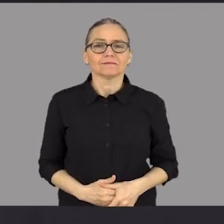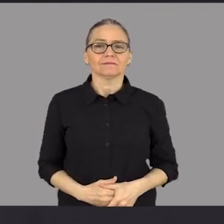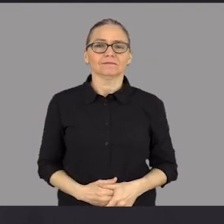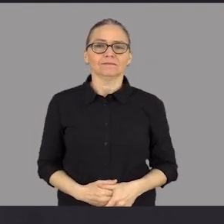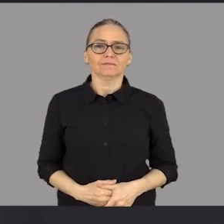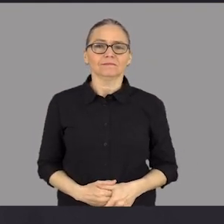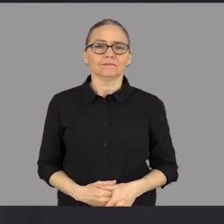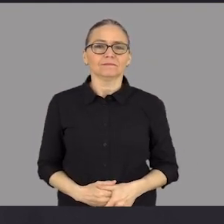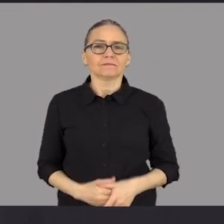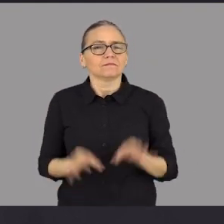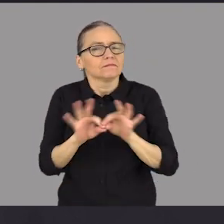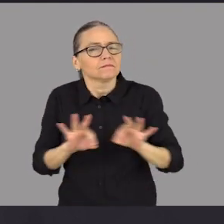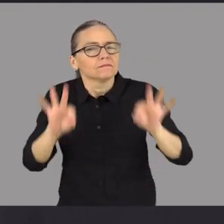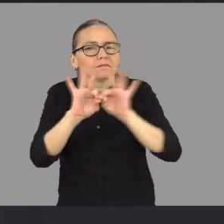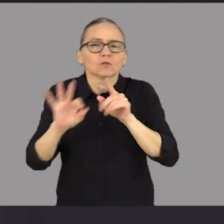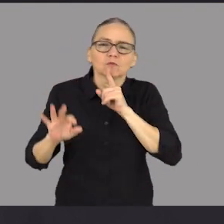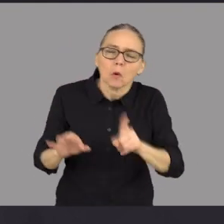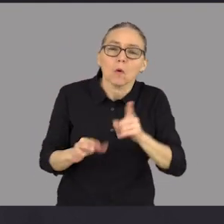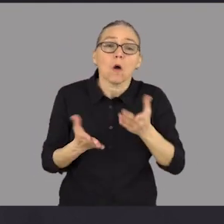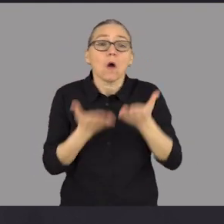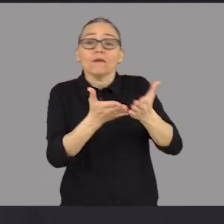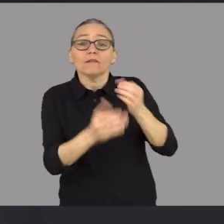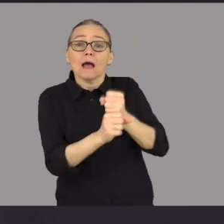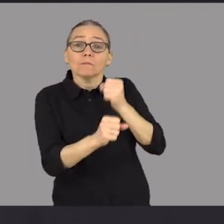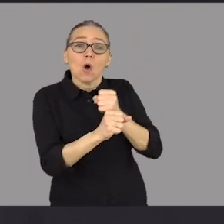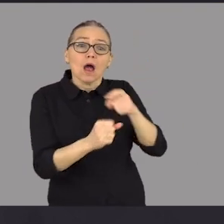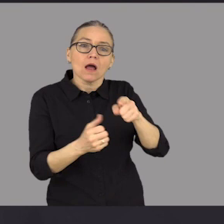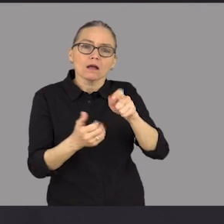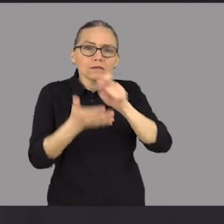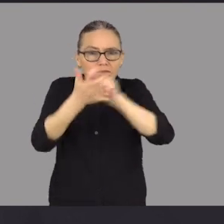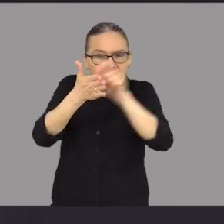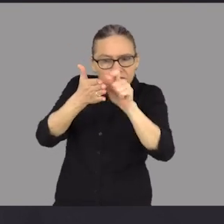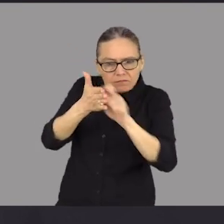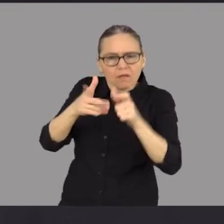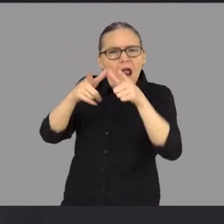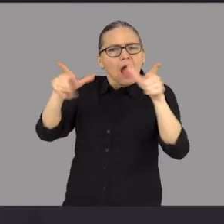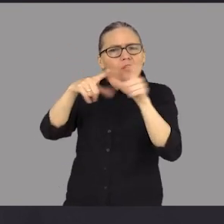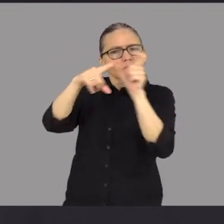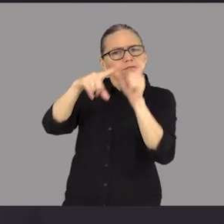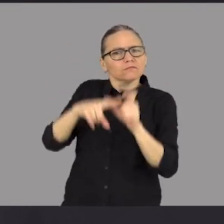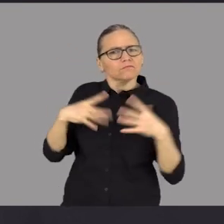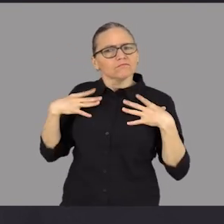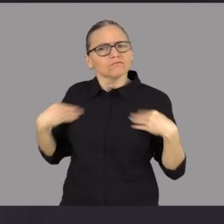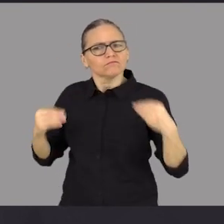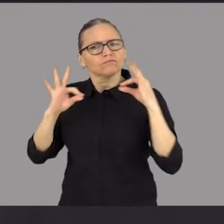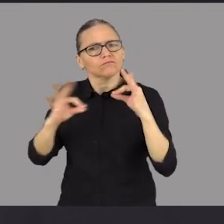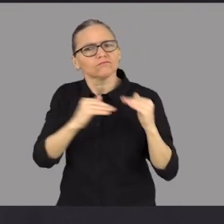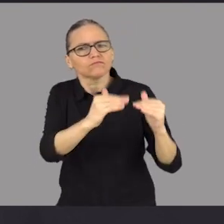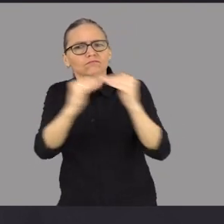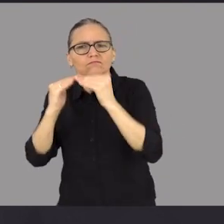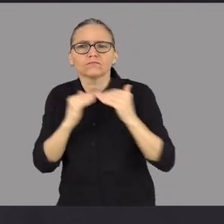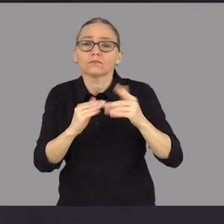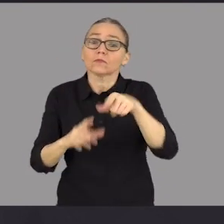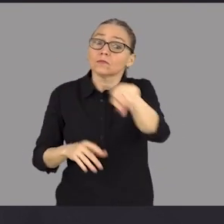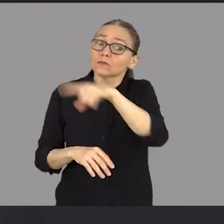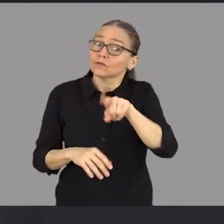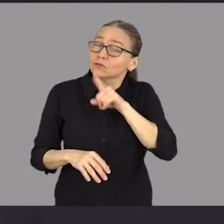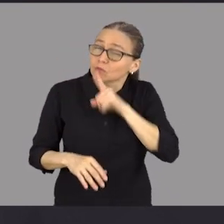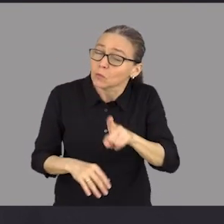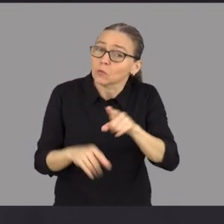and approach are. It is critical to ensure that the job posting is written in inclusive